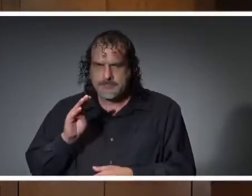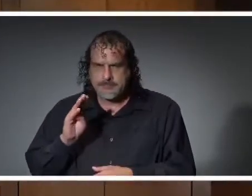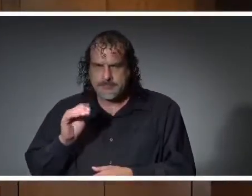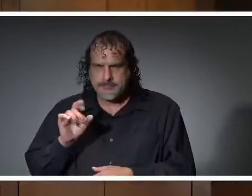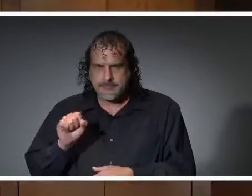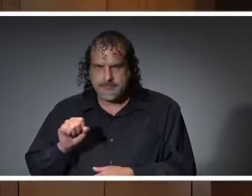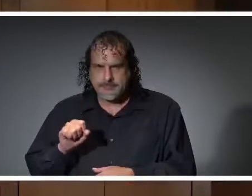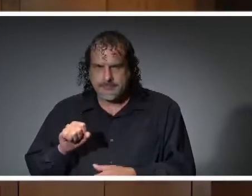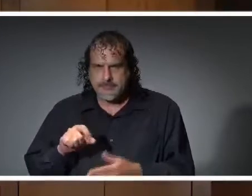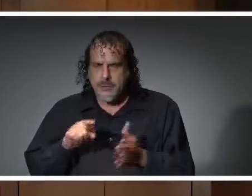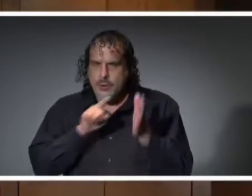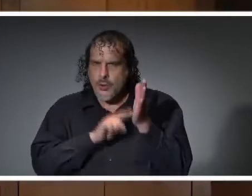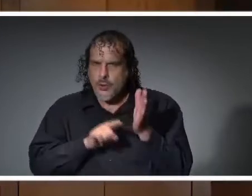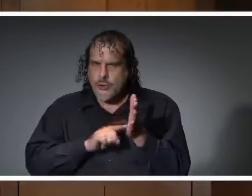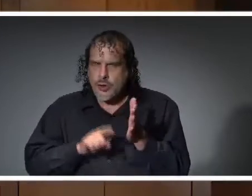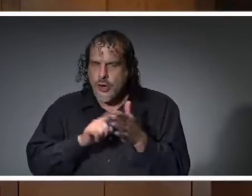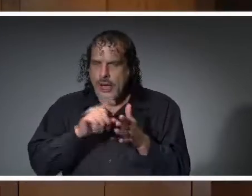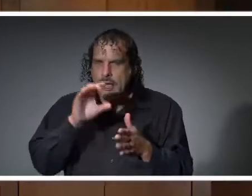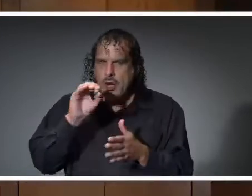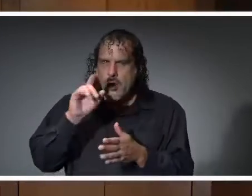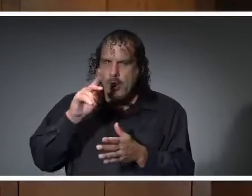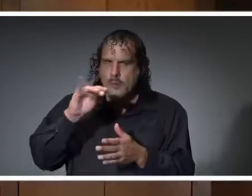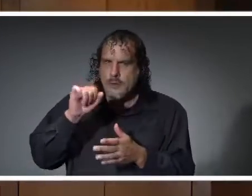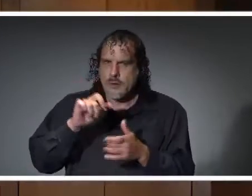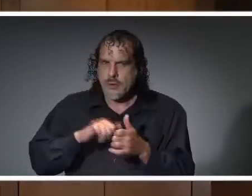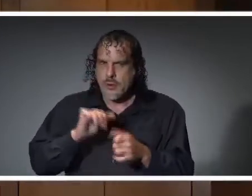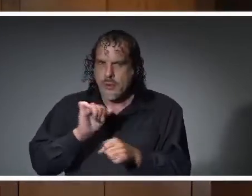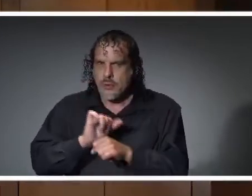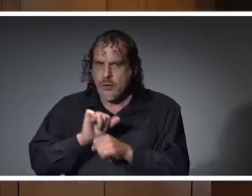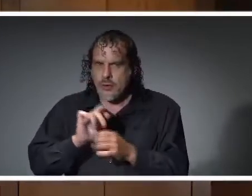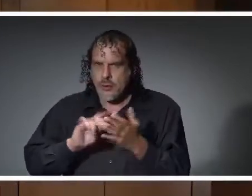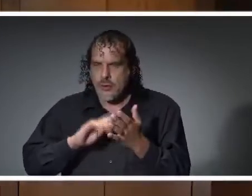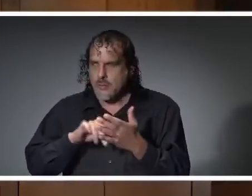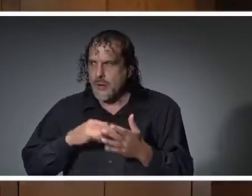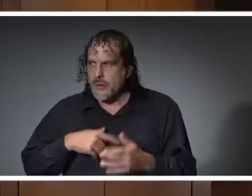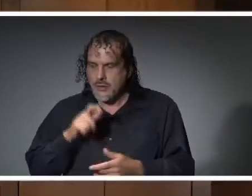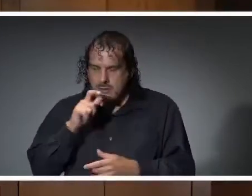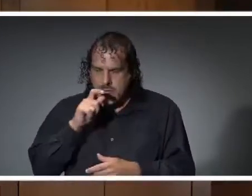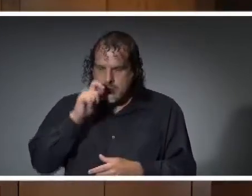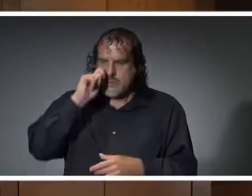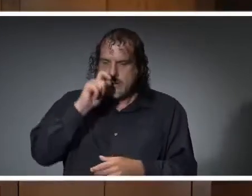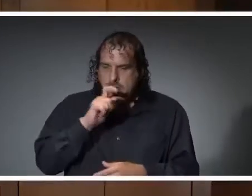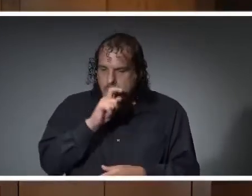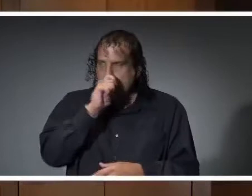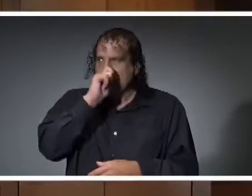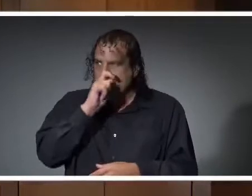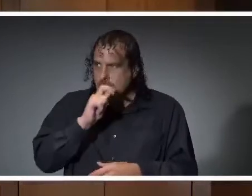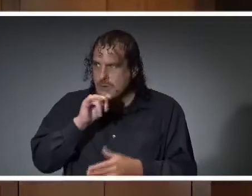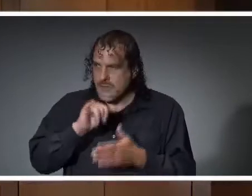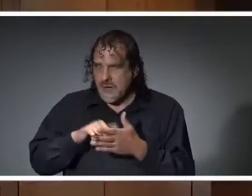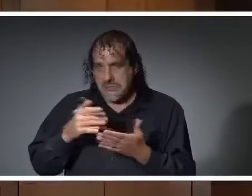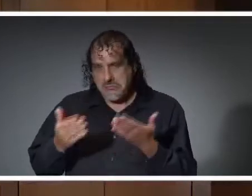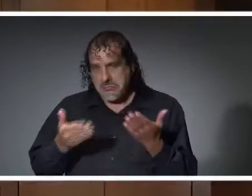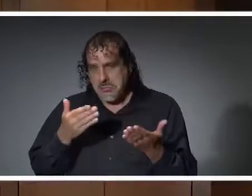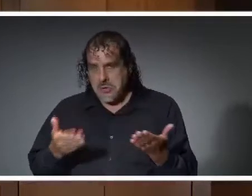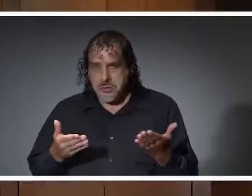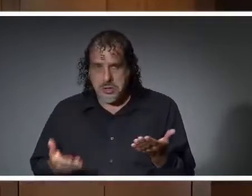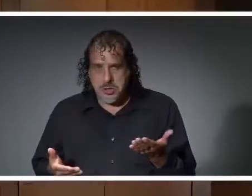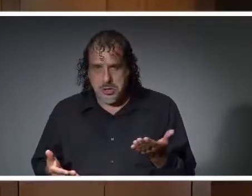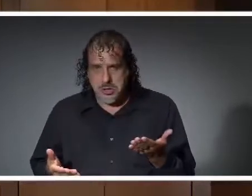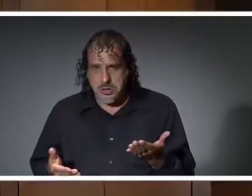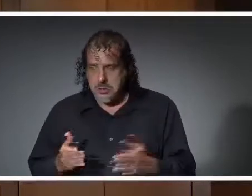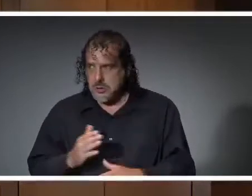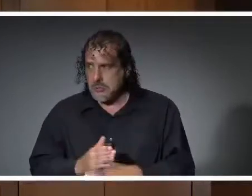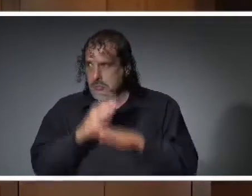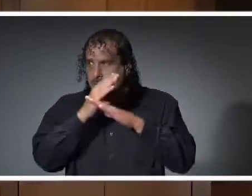There's researchers at Ole Miss who are working on a project about the nasal spray that's supposed to, I guess, help